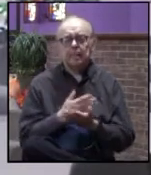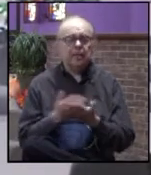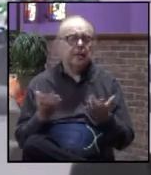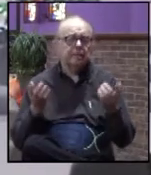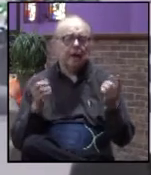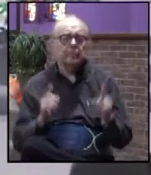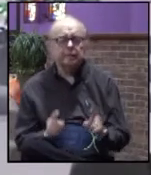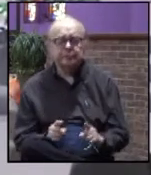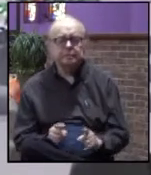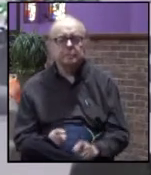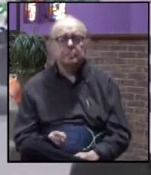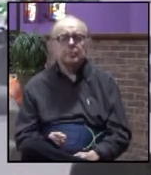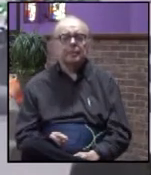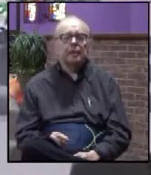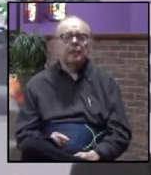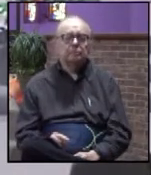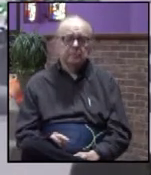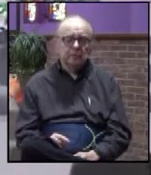happen.